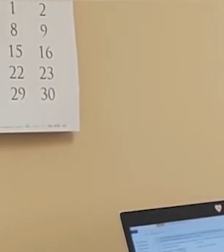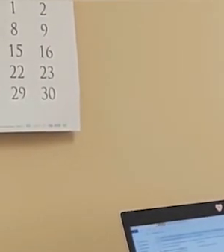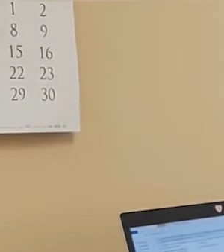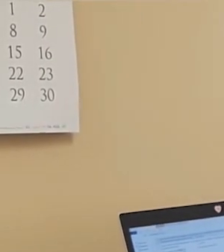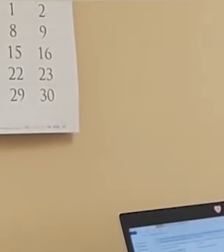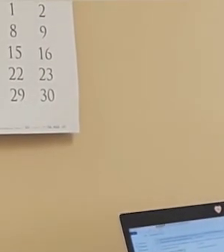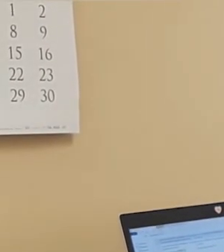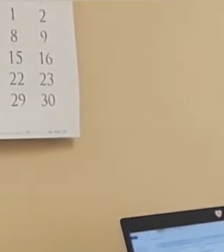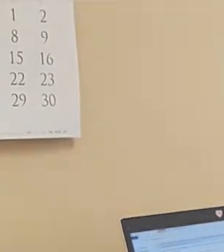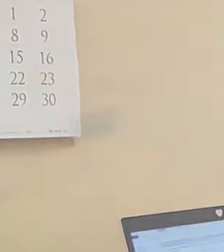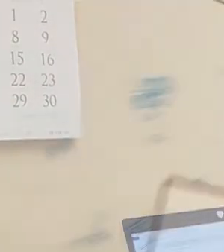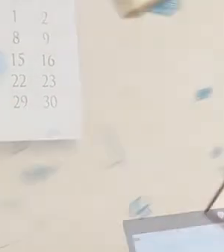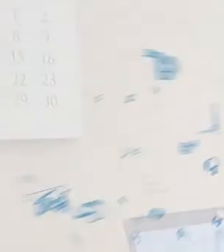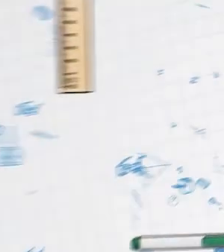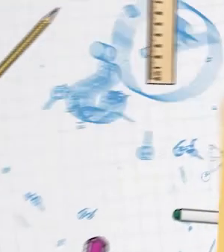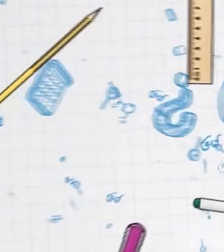a weekly basis.